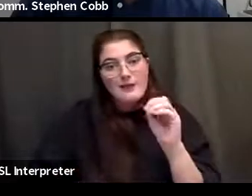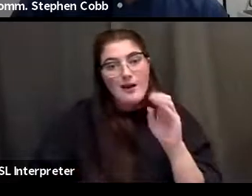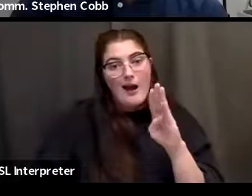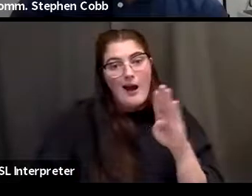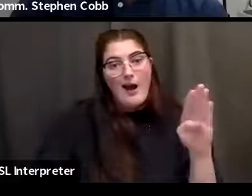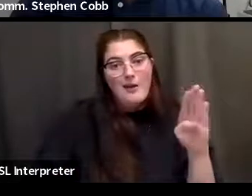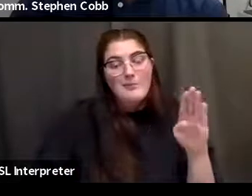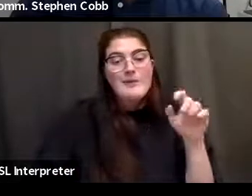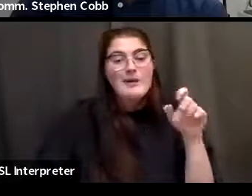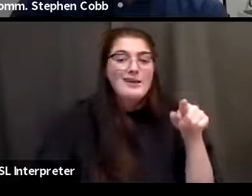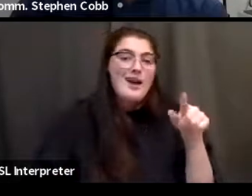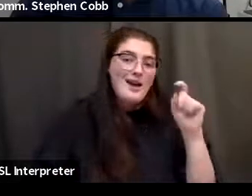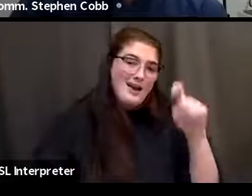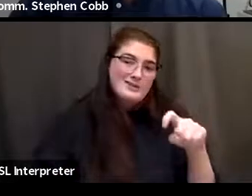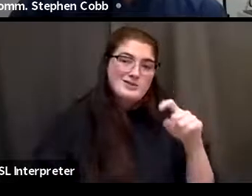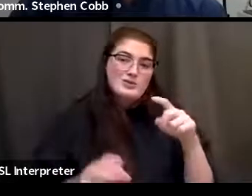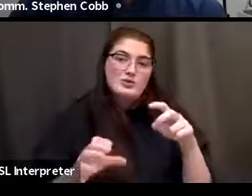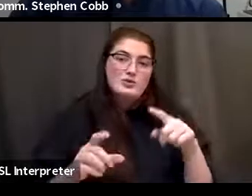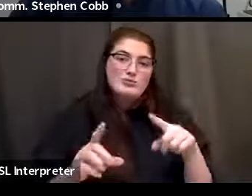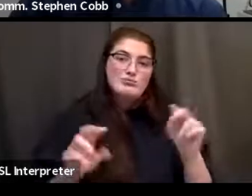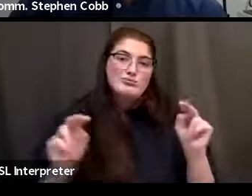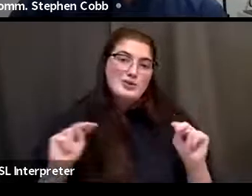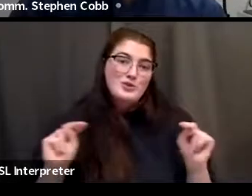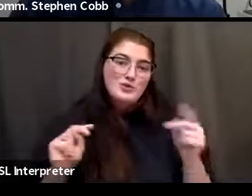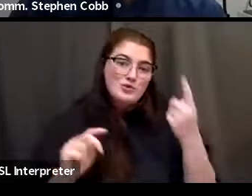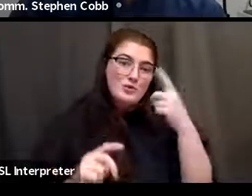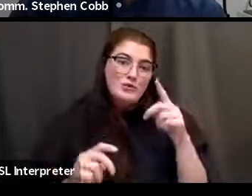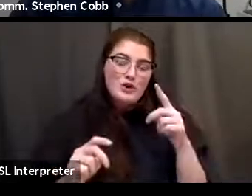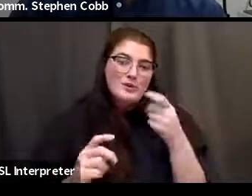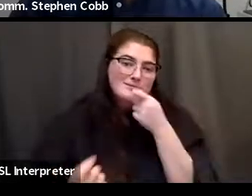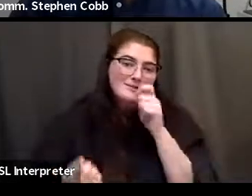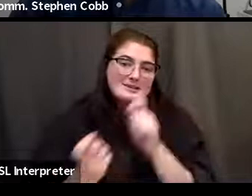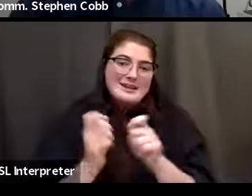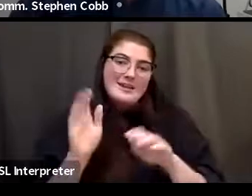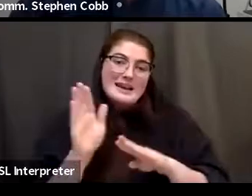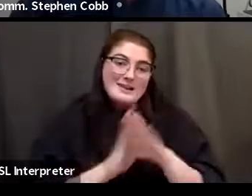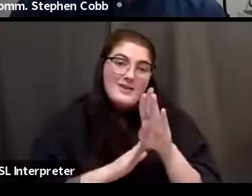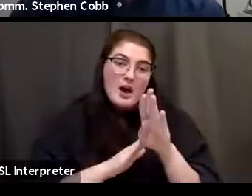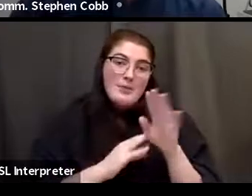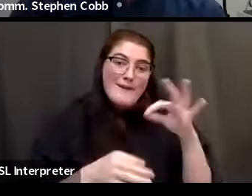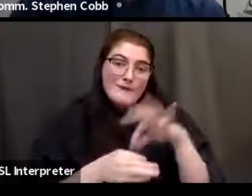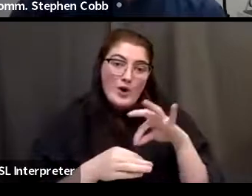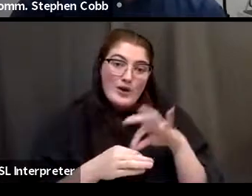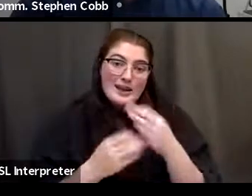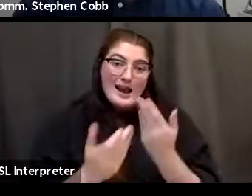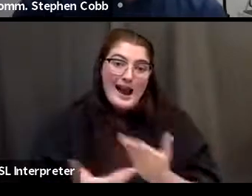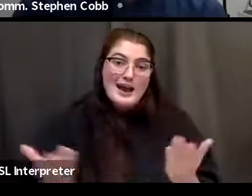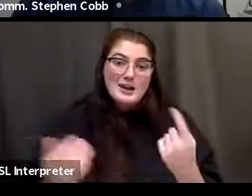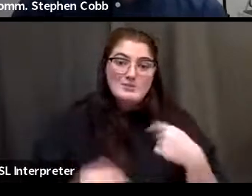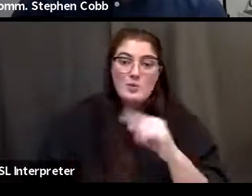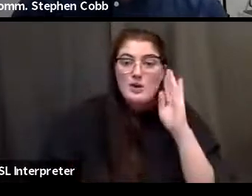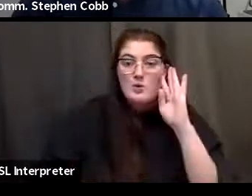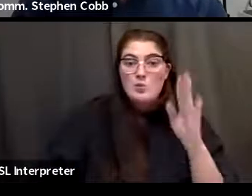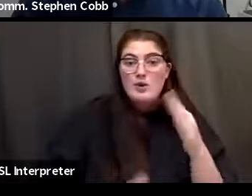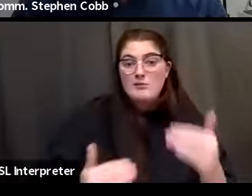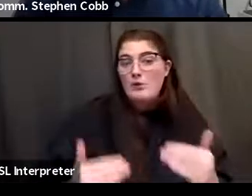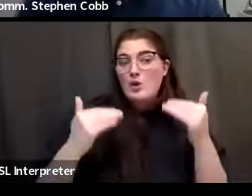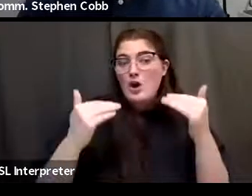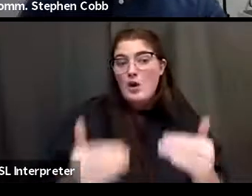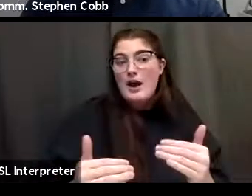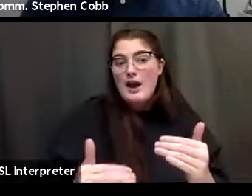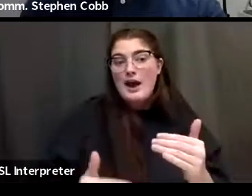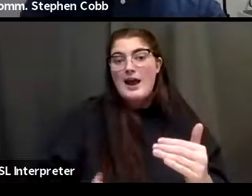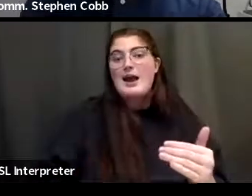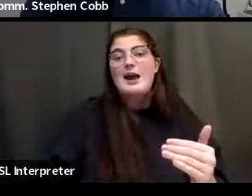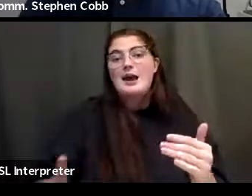have to abstain from certain development voting items. So we will go ahead and out of consideration